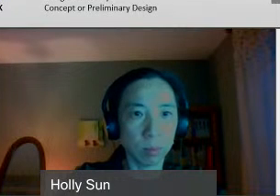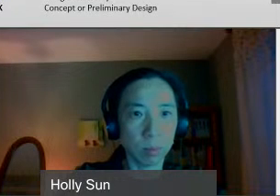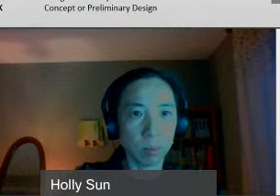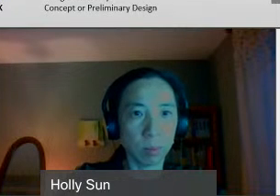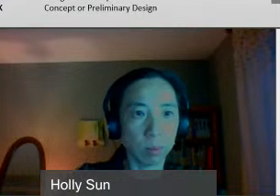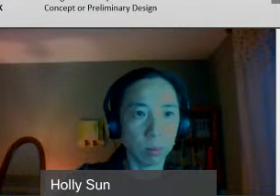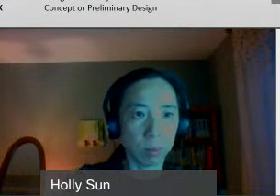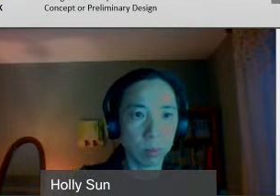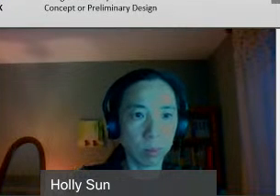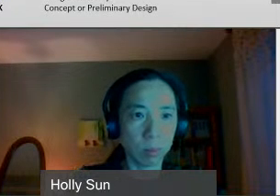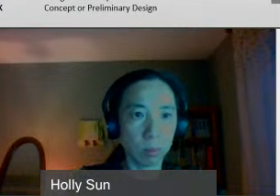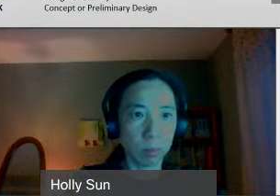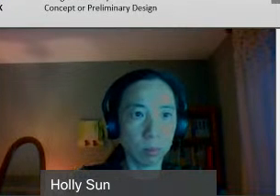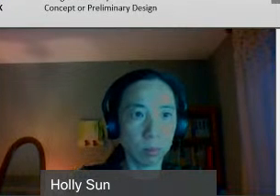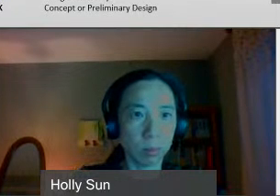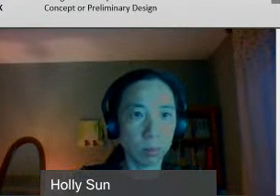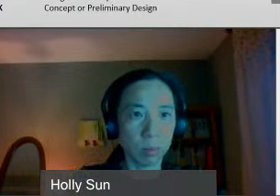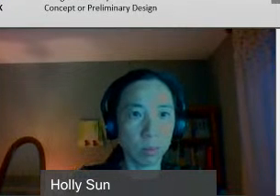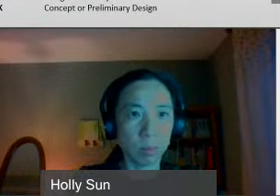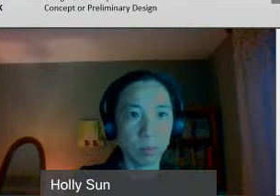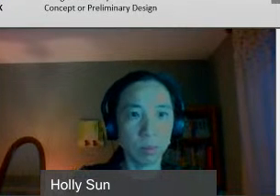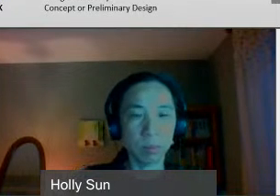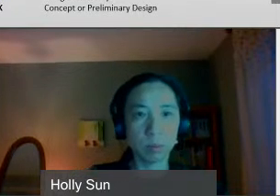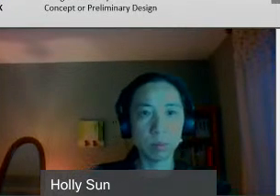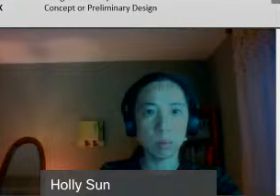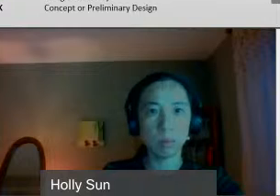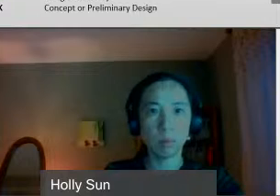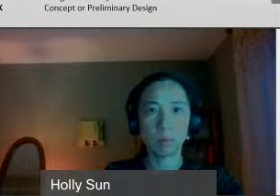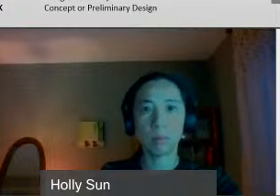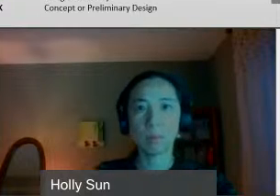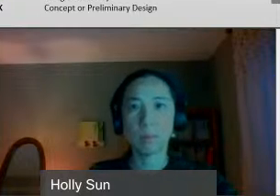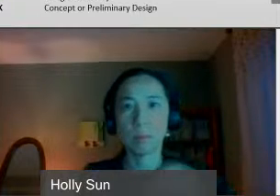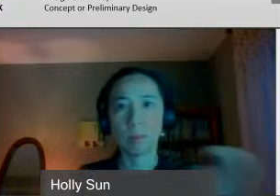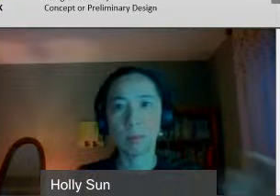administration. Came up with these projects,